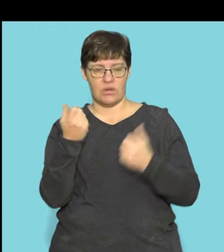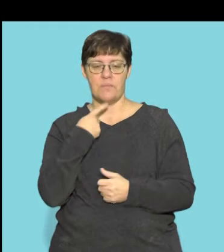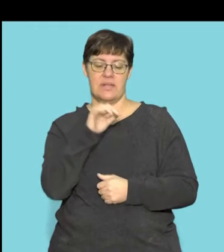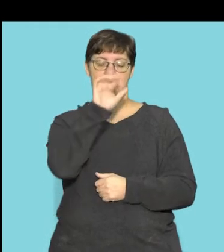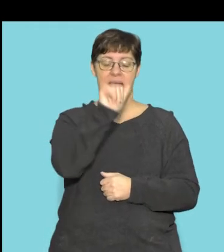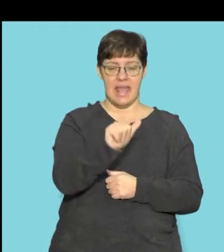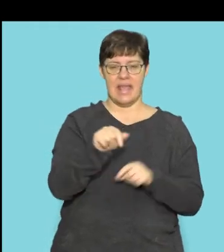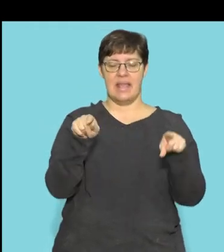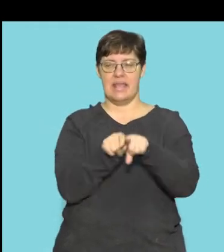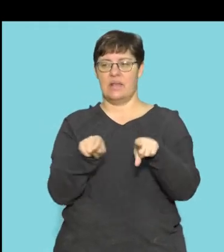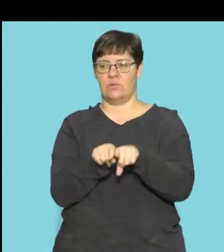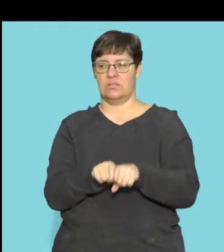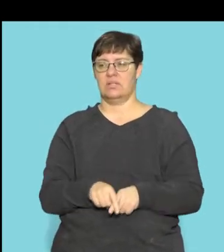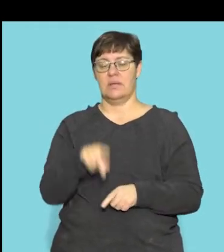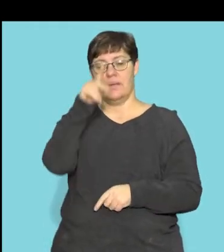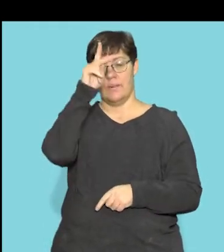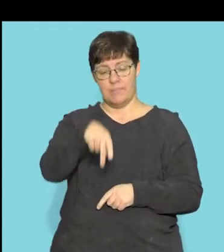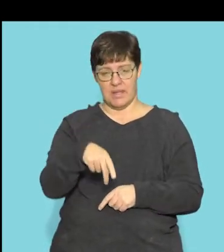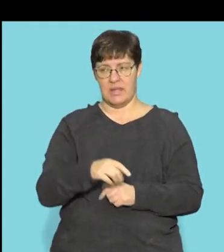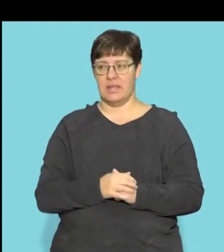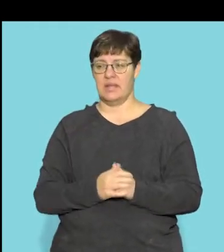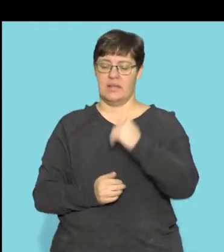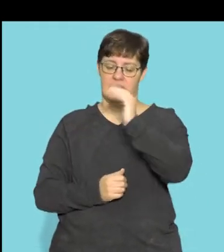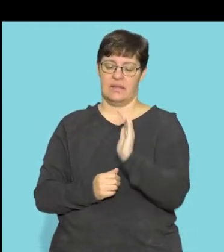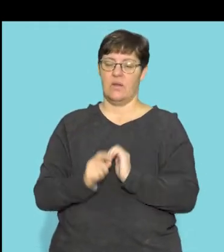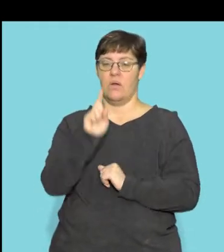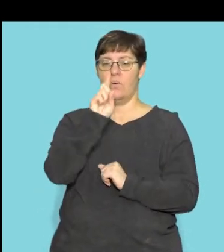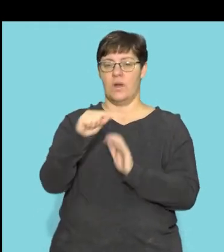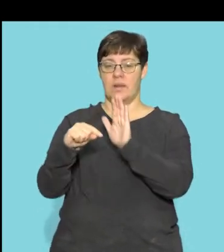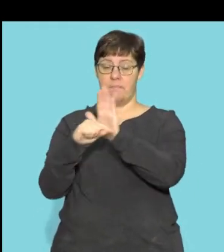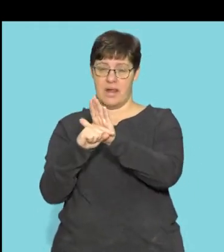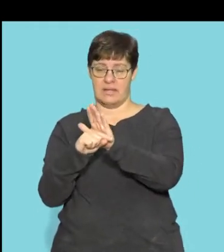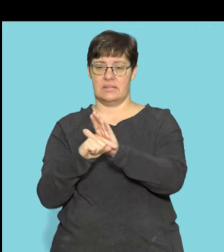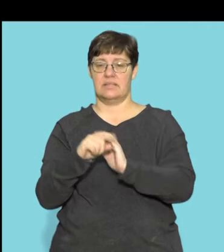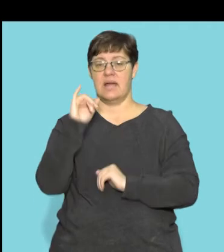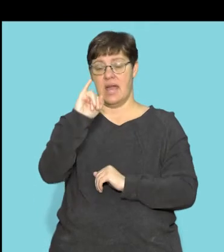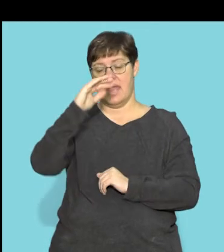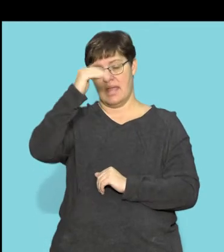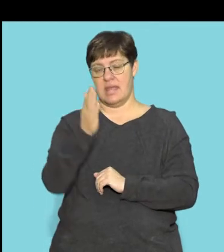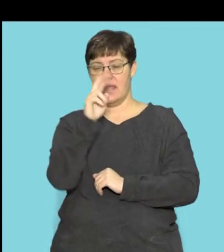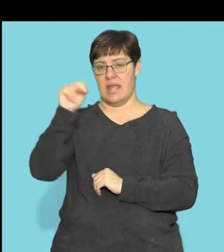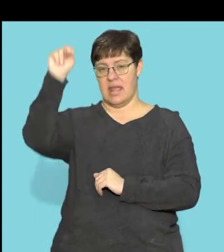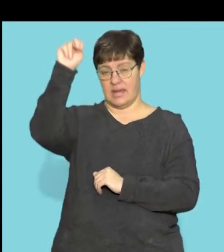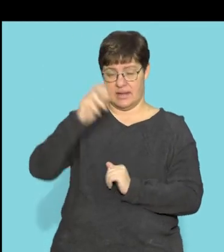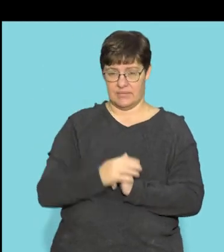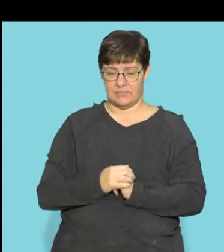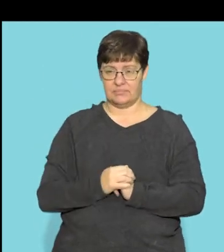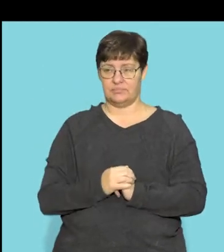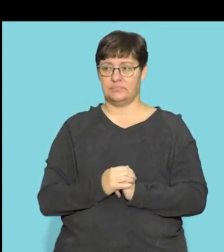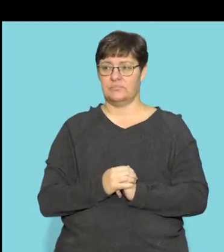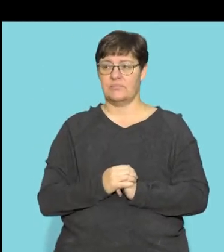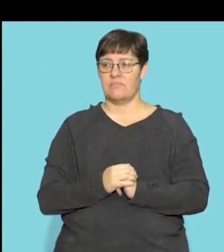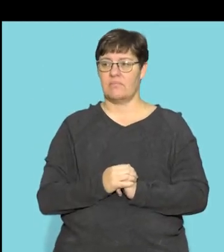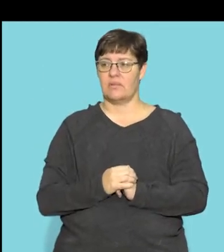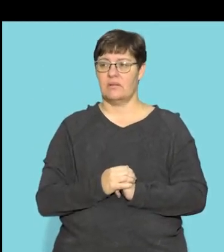the calculation, I will say A is equals to P into 1 minus I to the exponent of